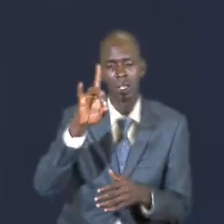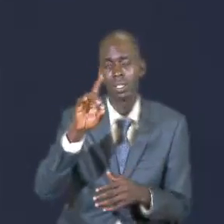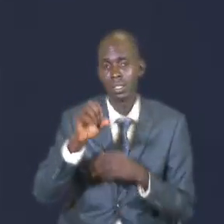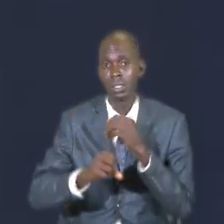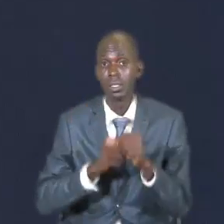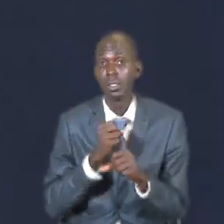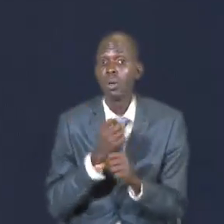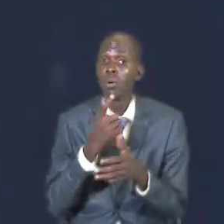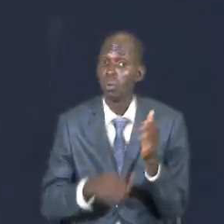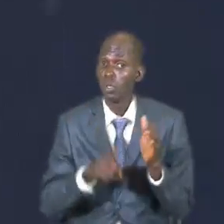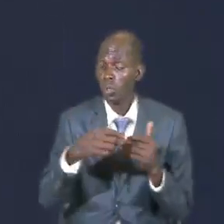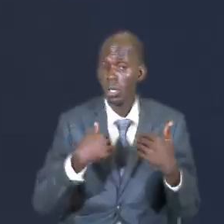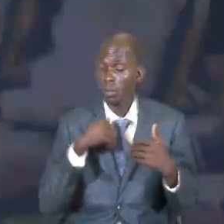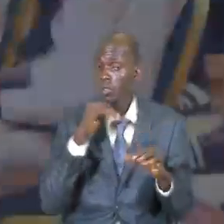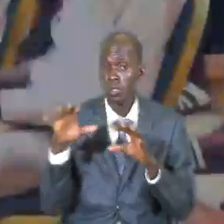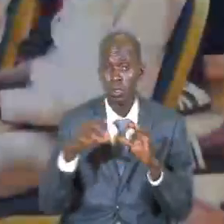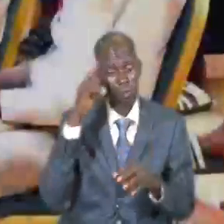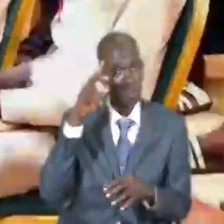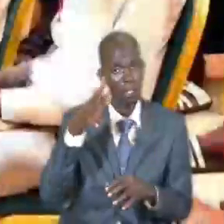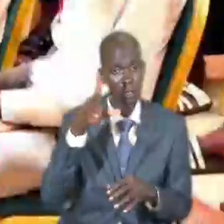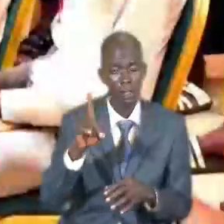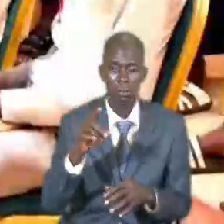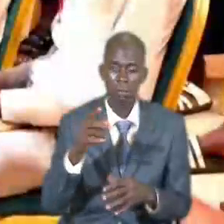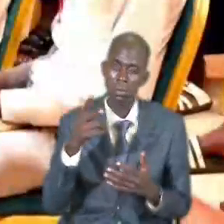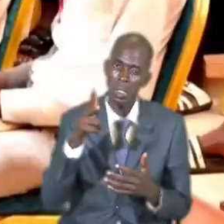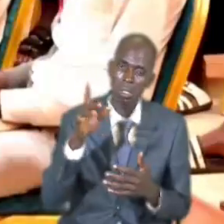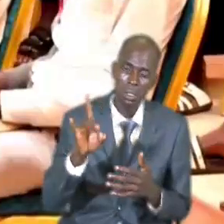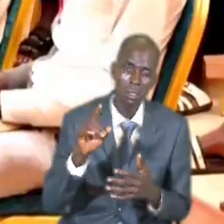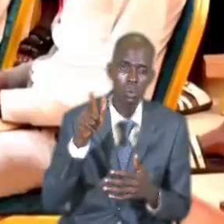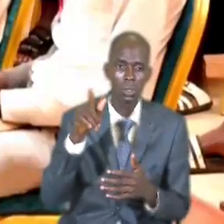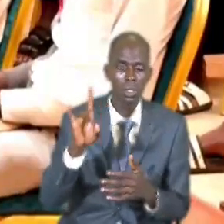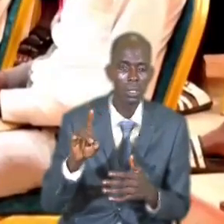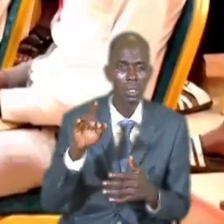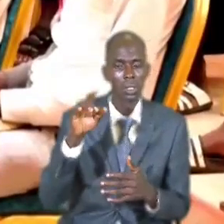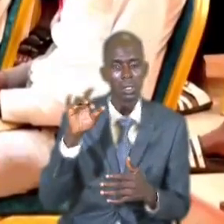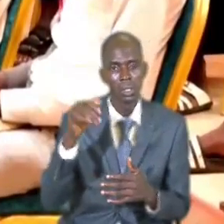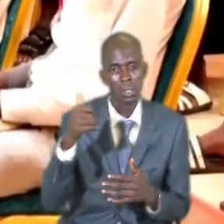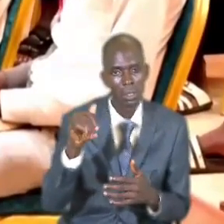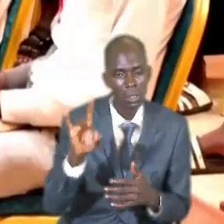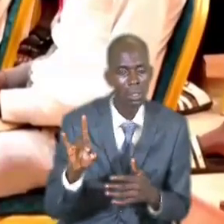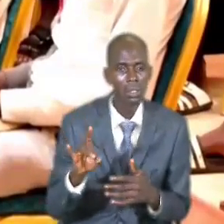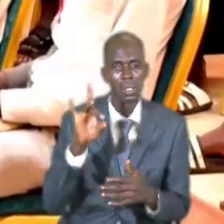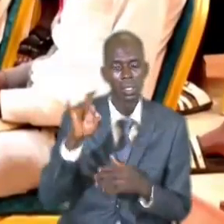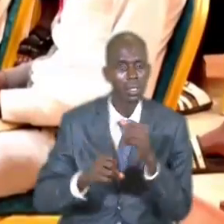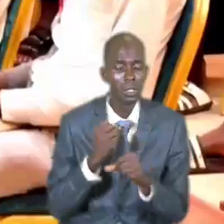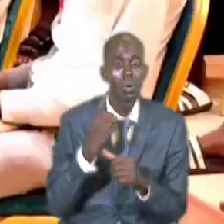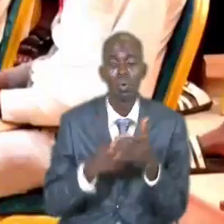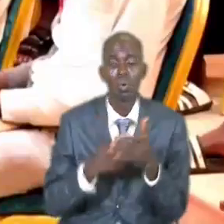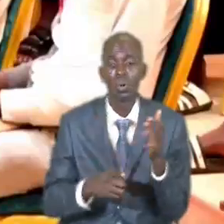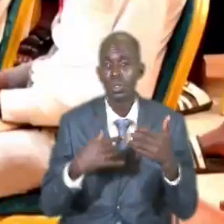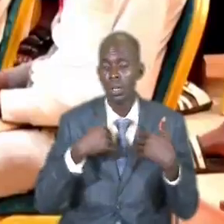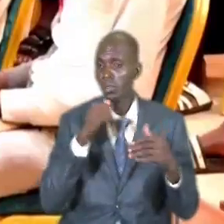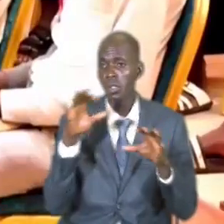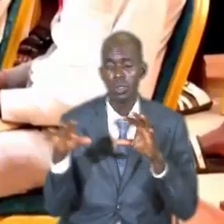38 years, 28 years, 18 years, 8 years, what you have not done all these many years, today is